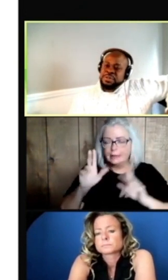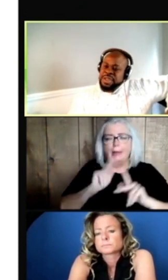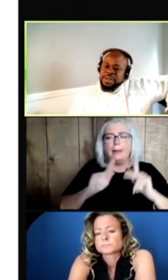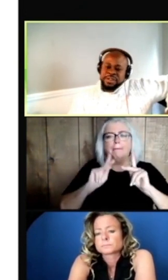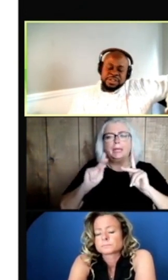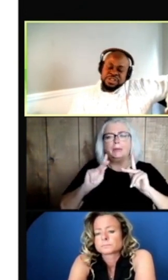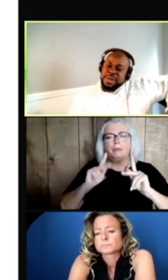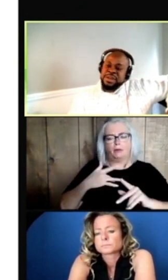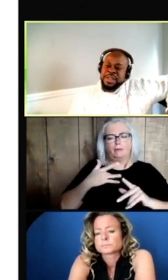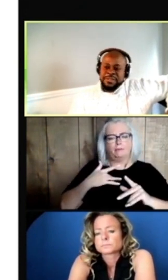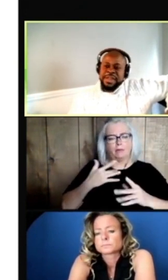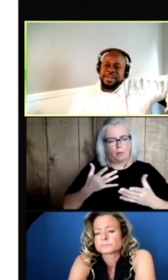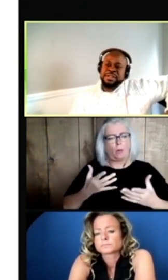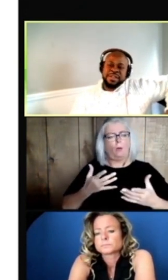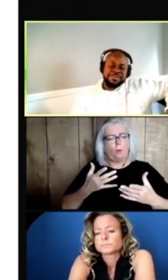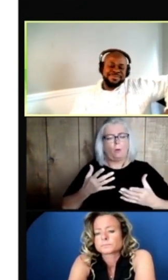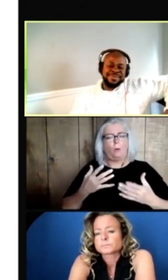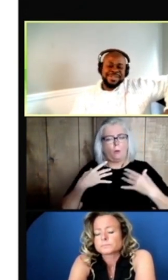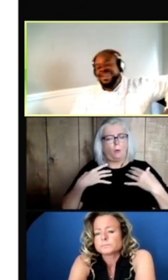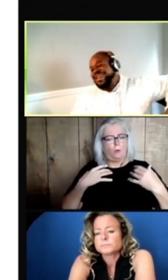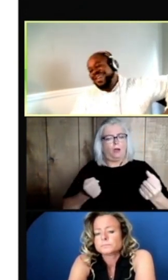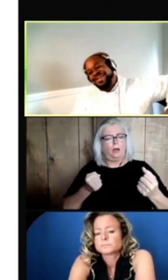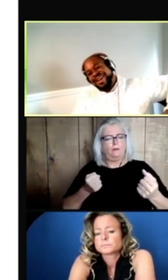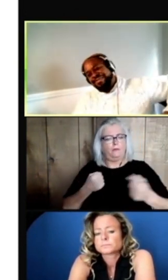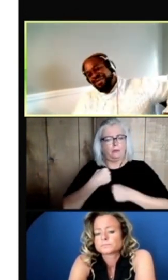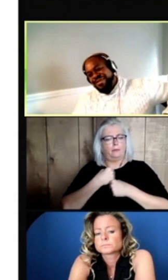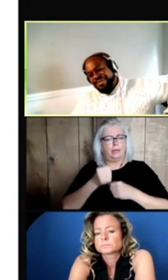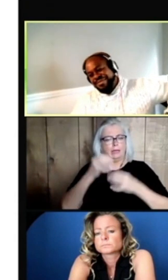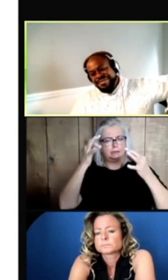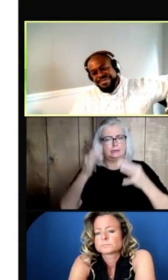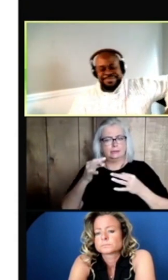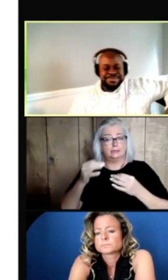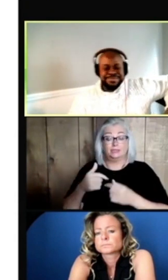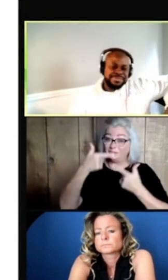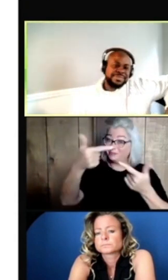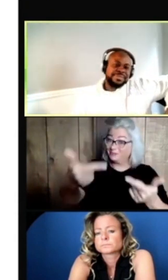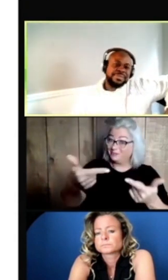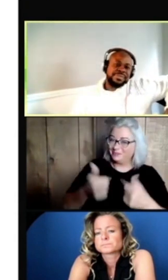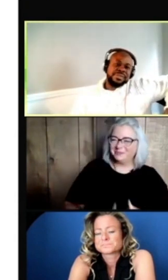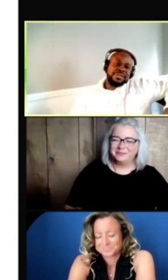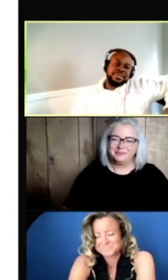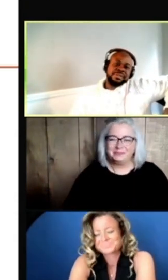it comes to making a decision about getting vaccinated. Next slide, please.